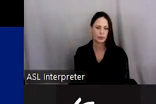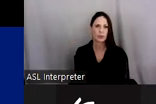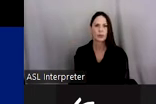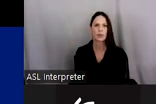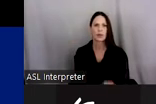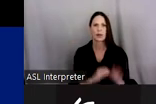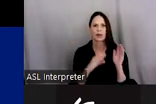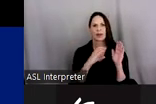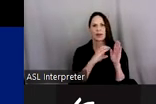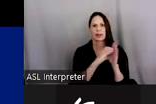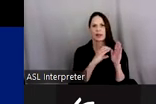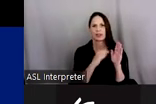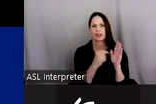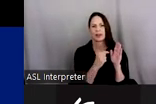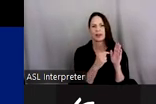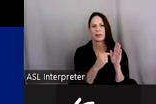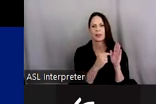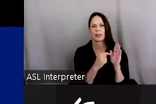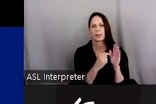section 2.